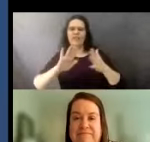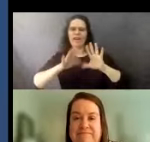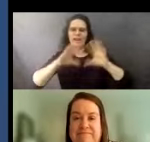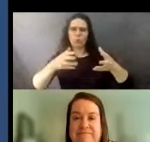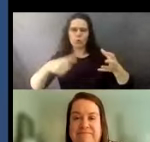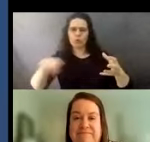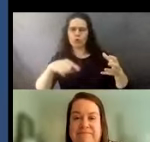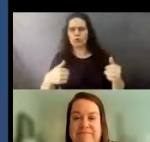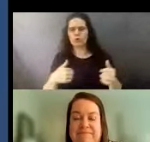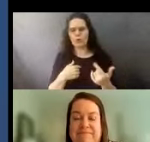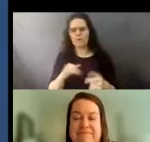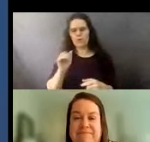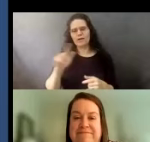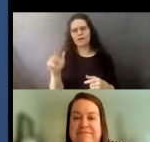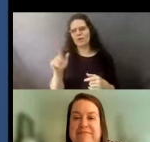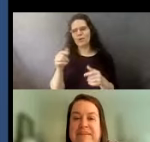the one for Illinois.